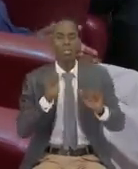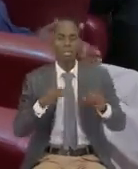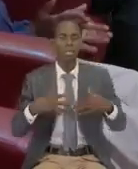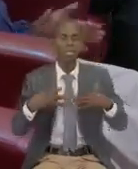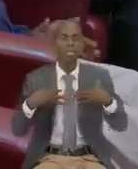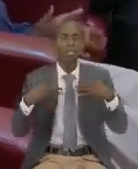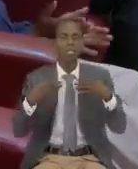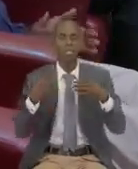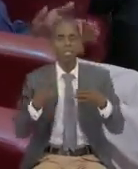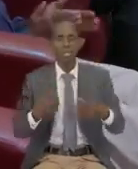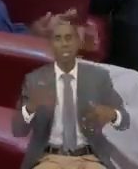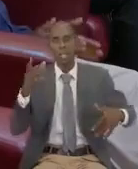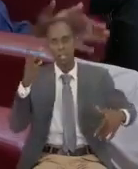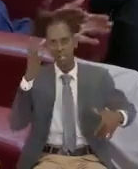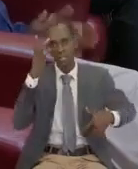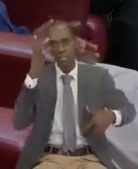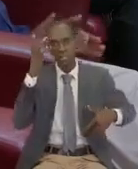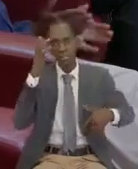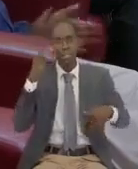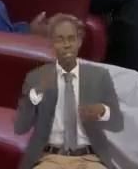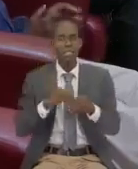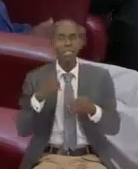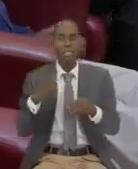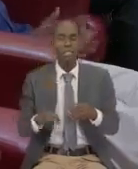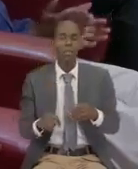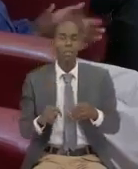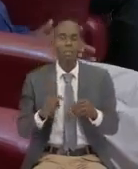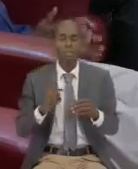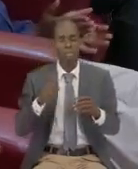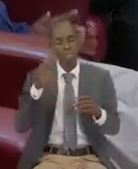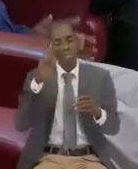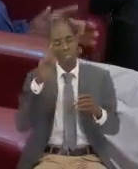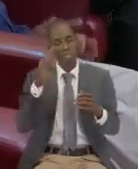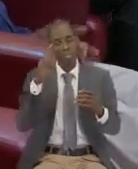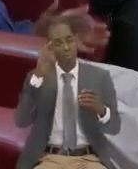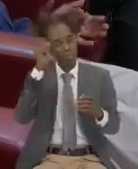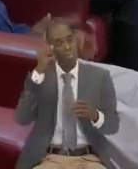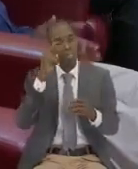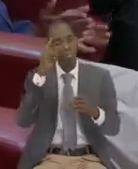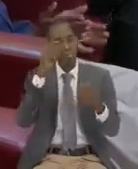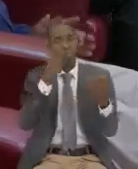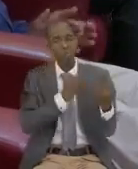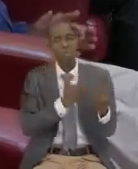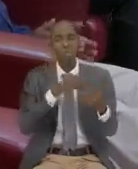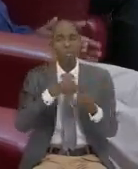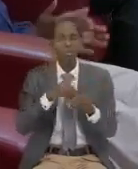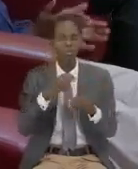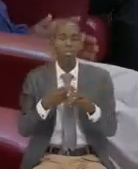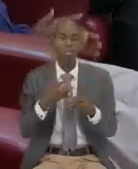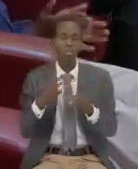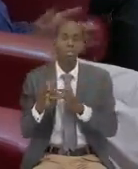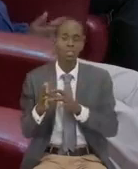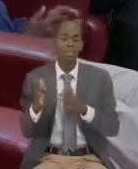we can heal the sick. With the comprehensive faith in the name